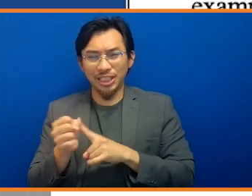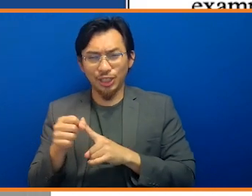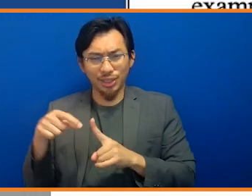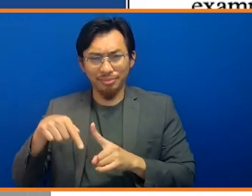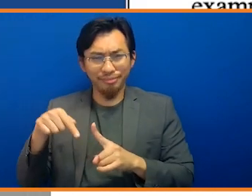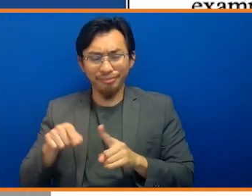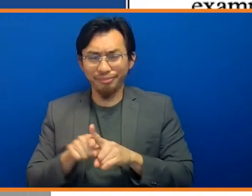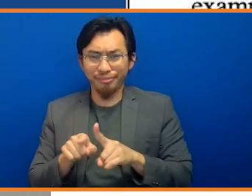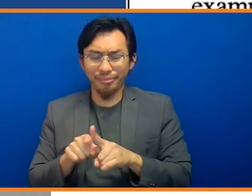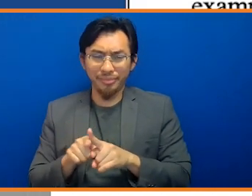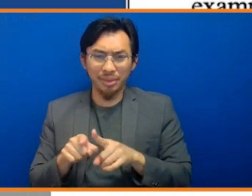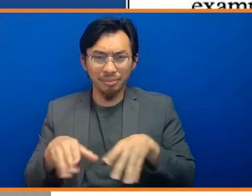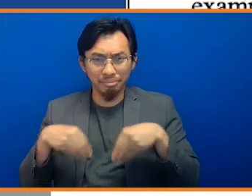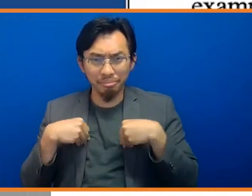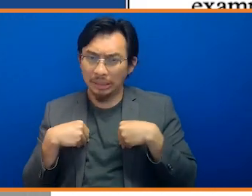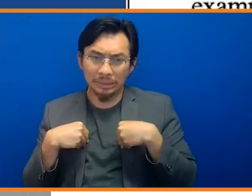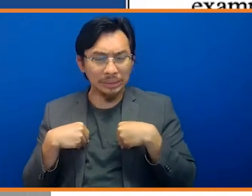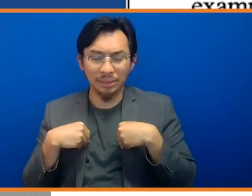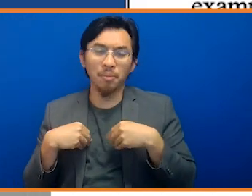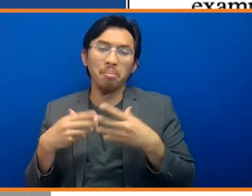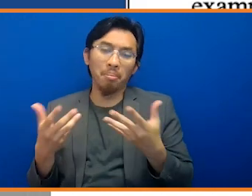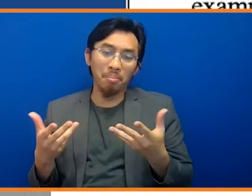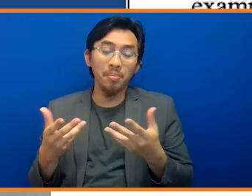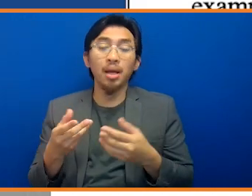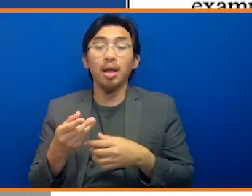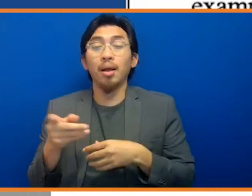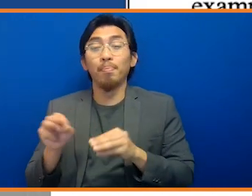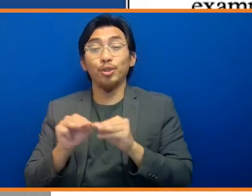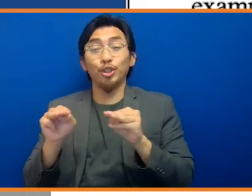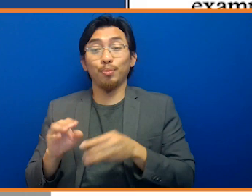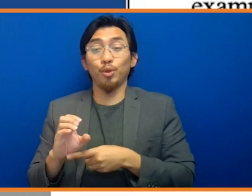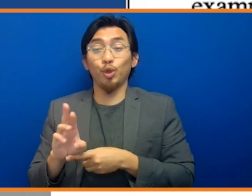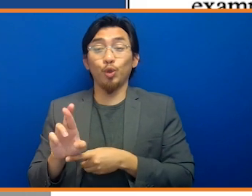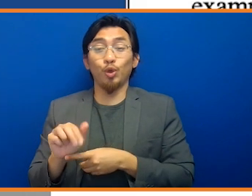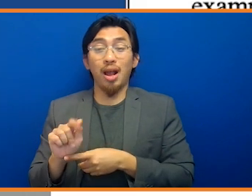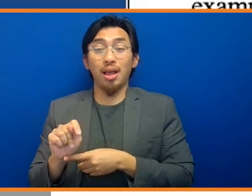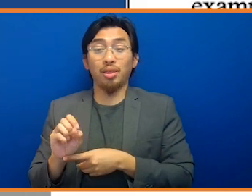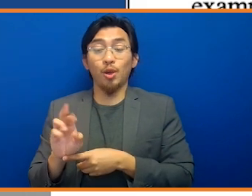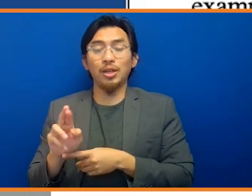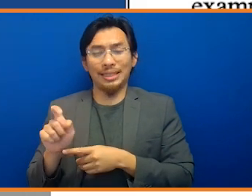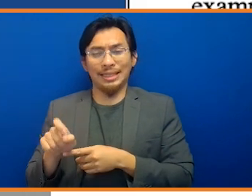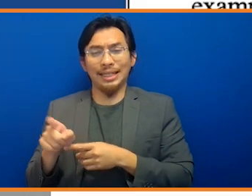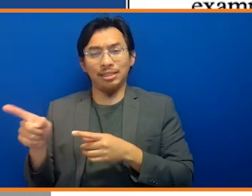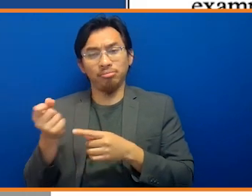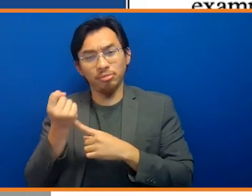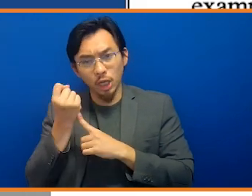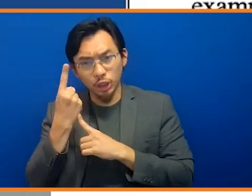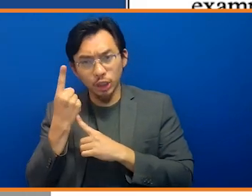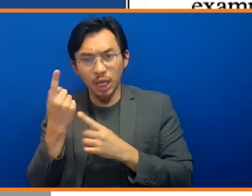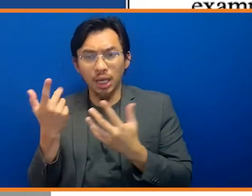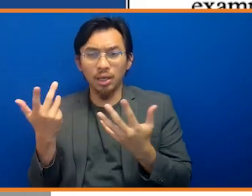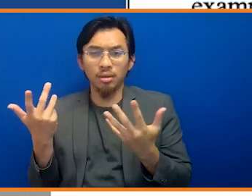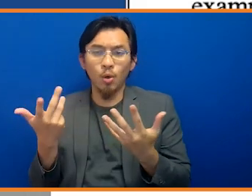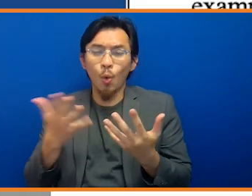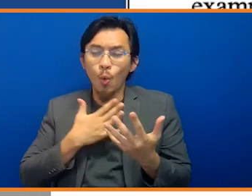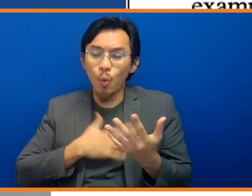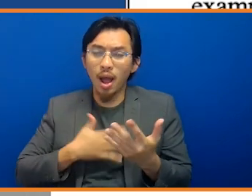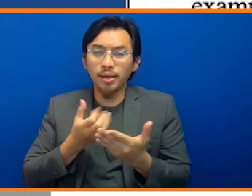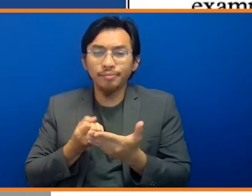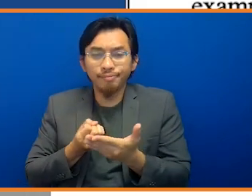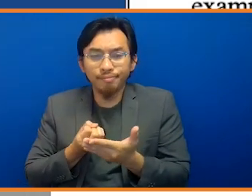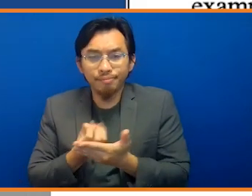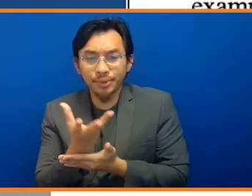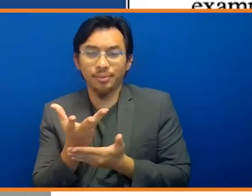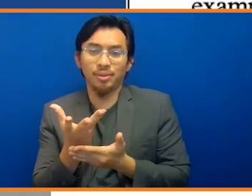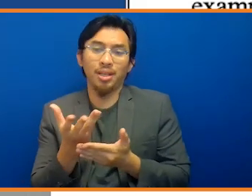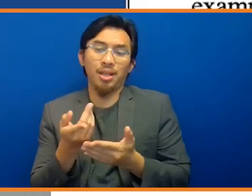situation. So the museum curator also need to understand that when he or she want to deliver this